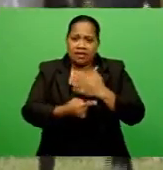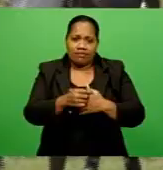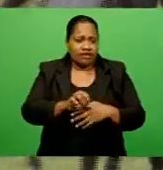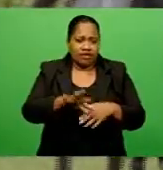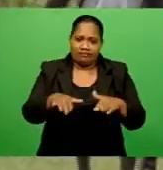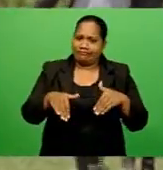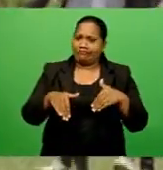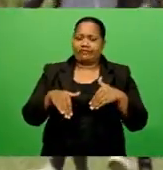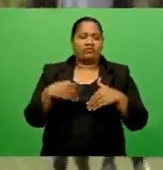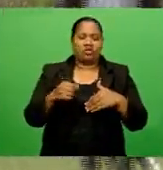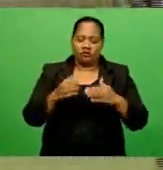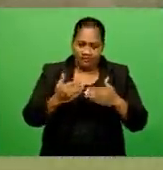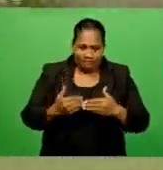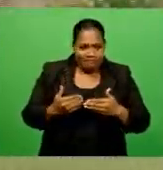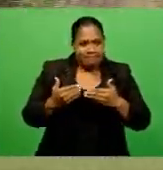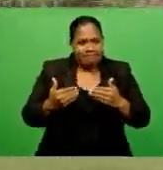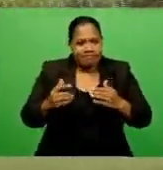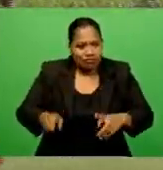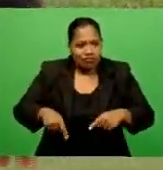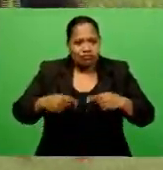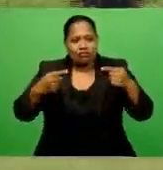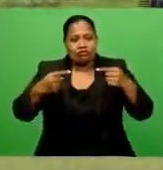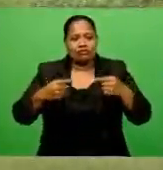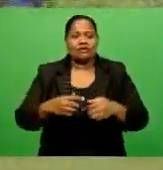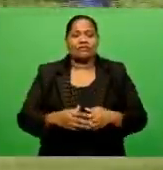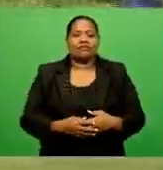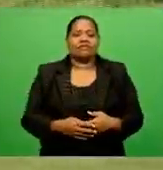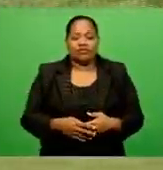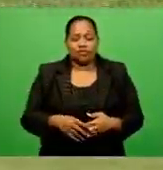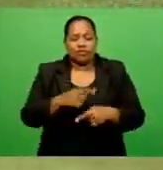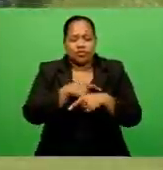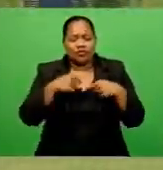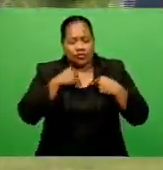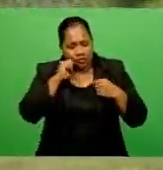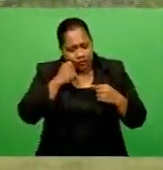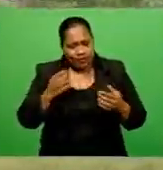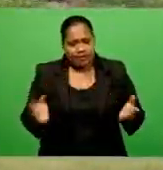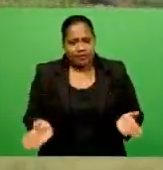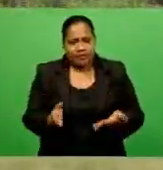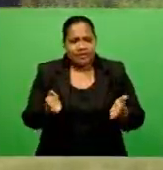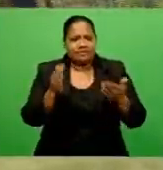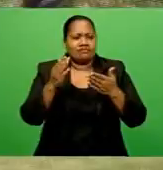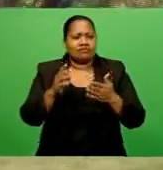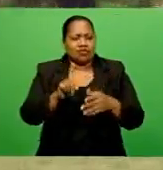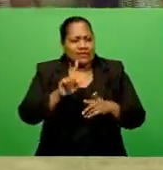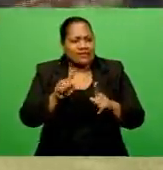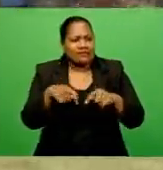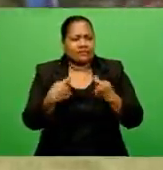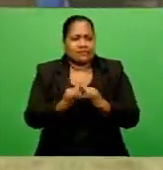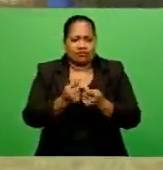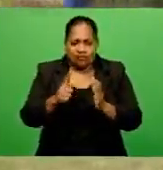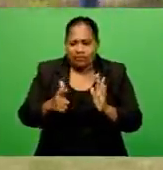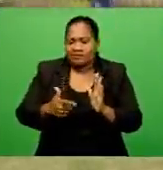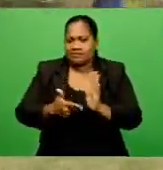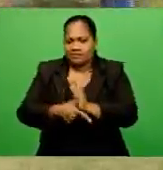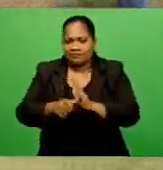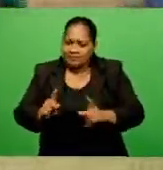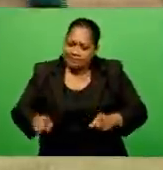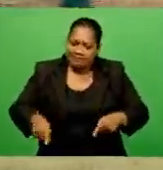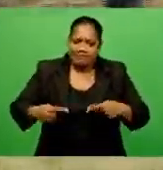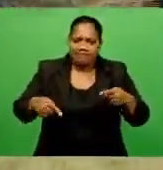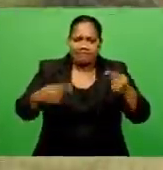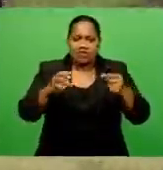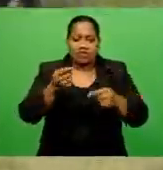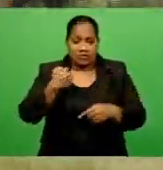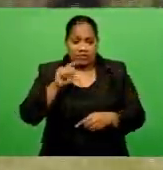challenge. We'll just take one team at a time and counting all the games as a final. So going into our pool